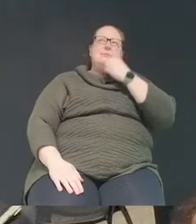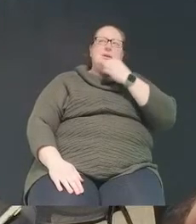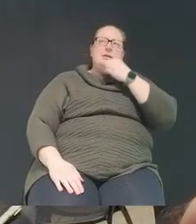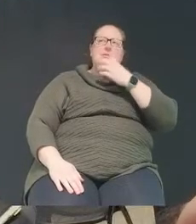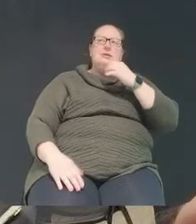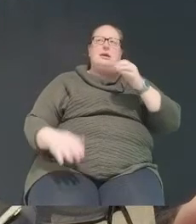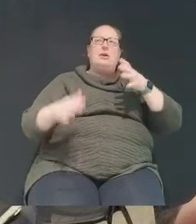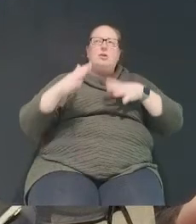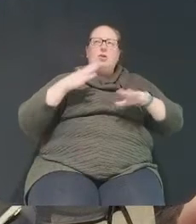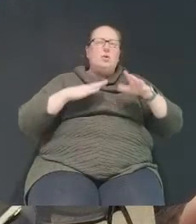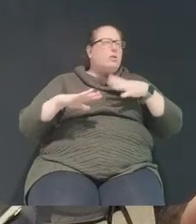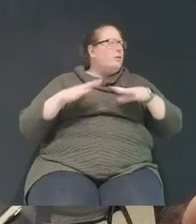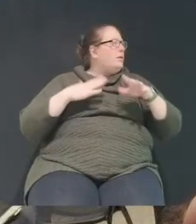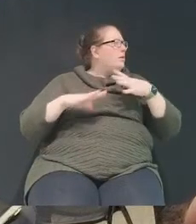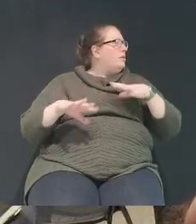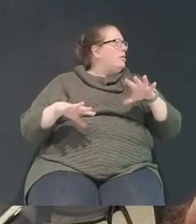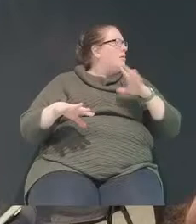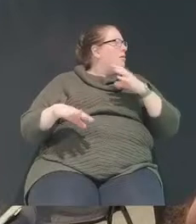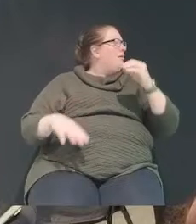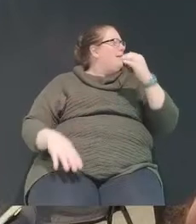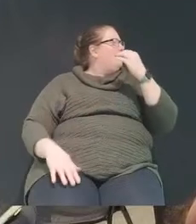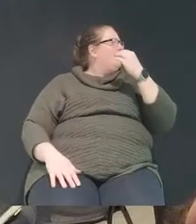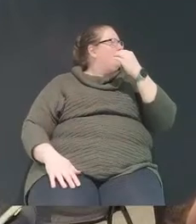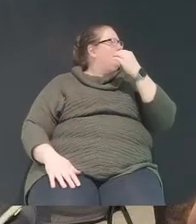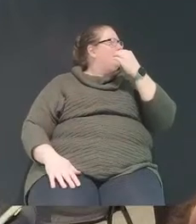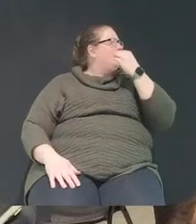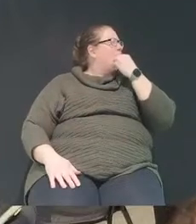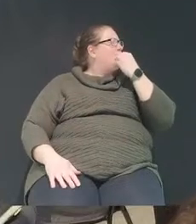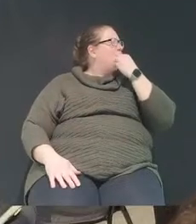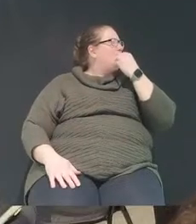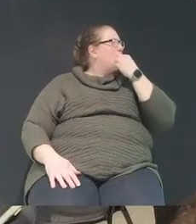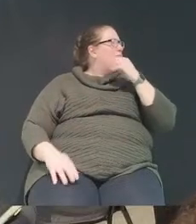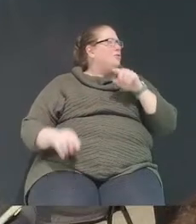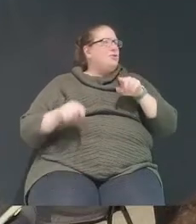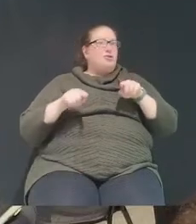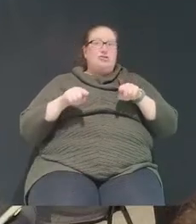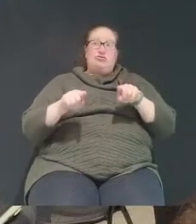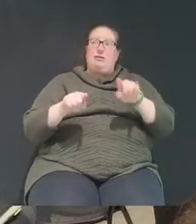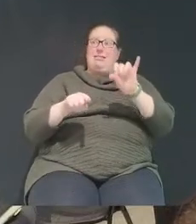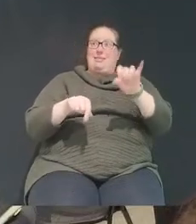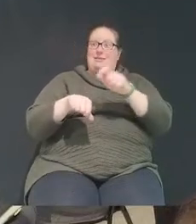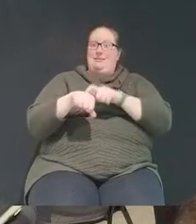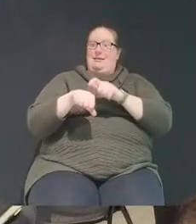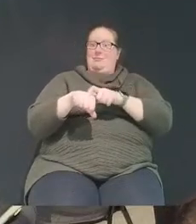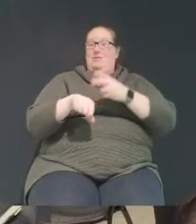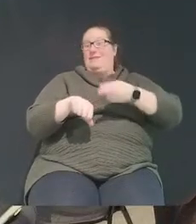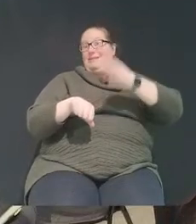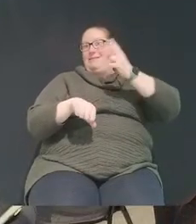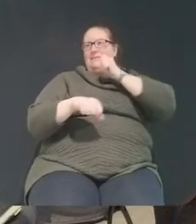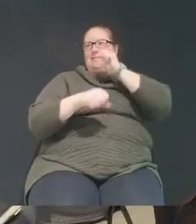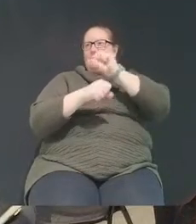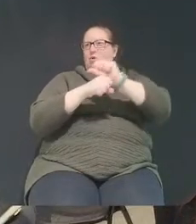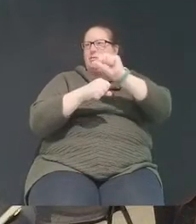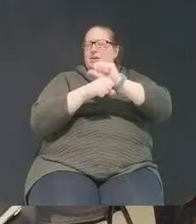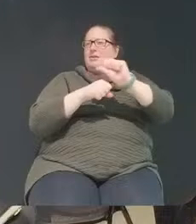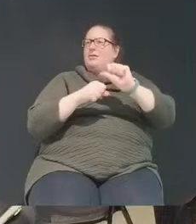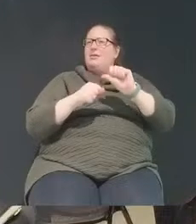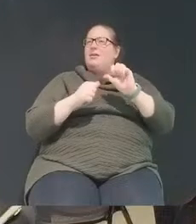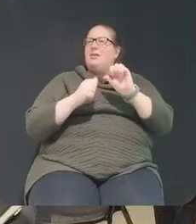and the food during that high unemployment period. How was that paid for,